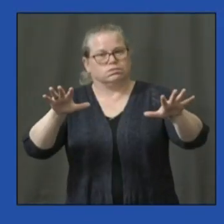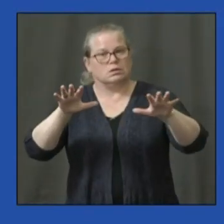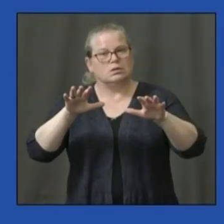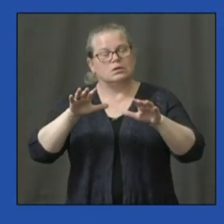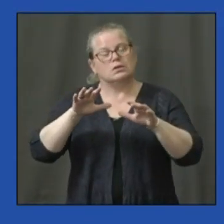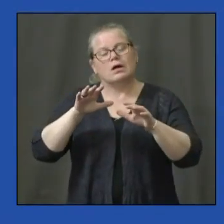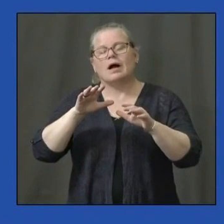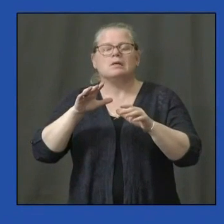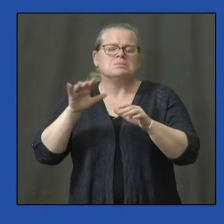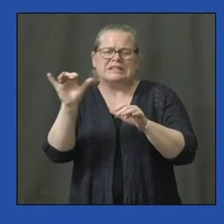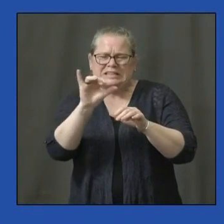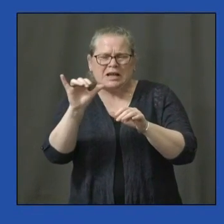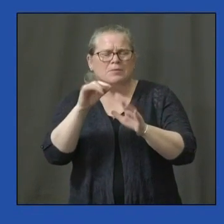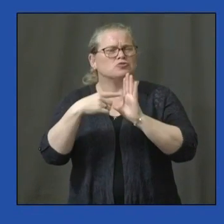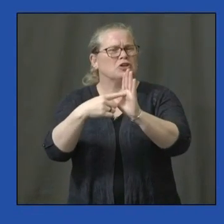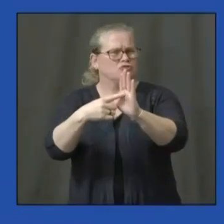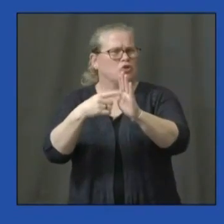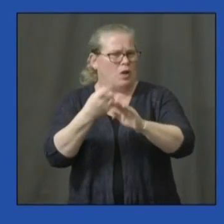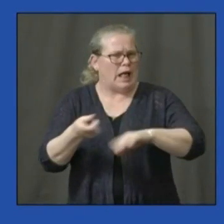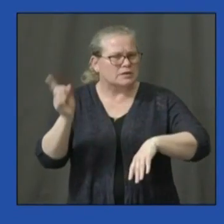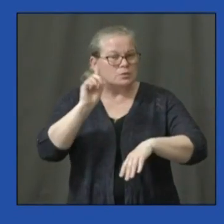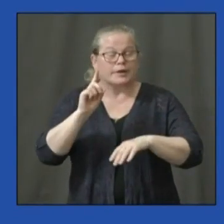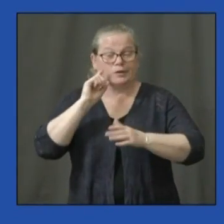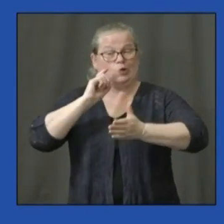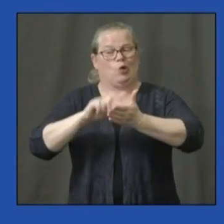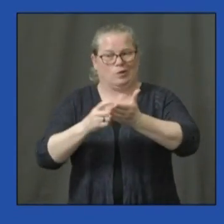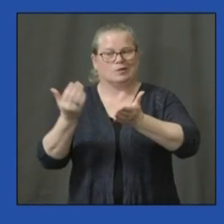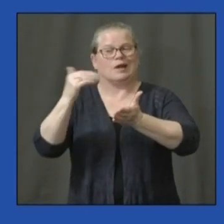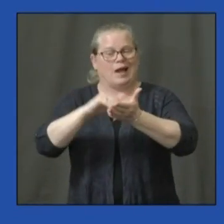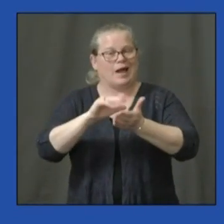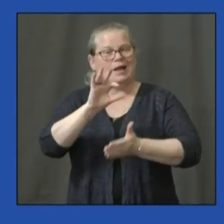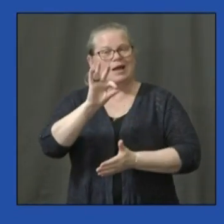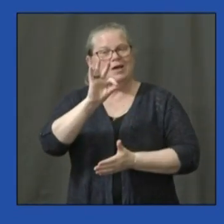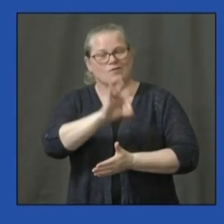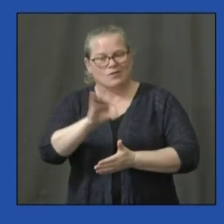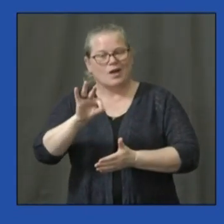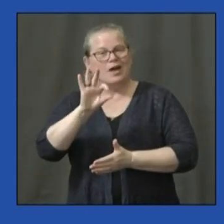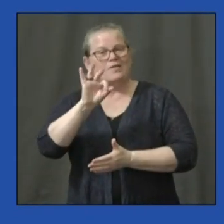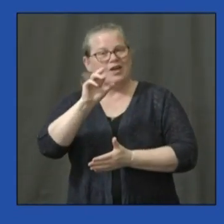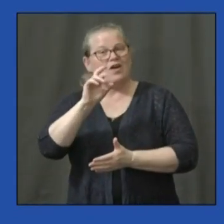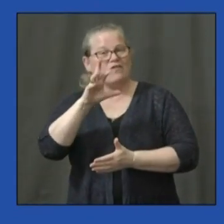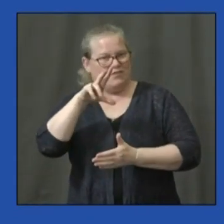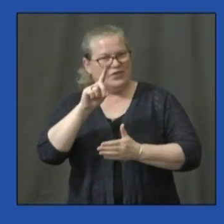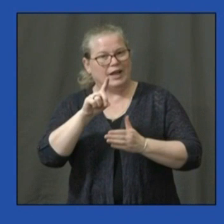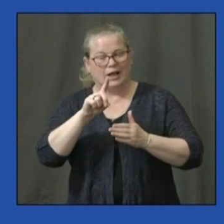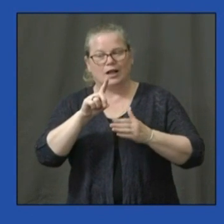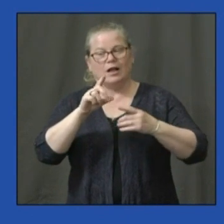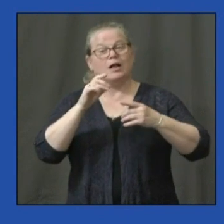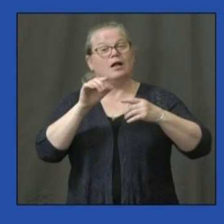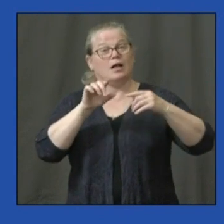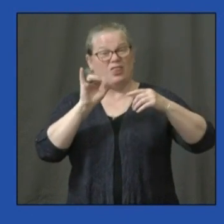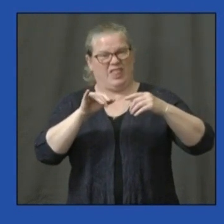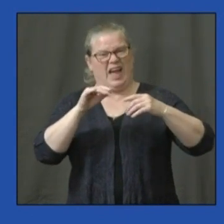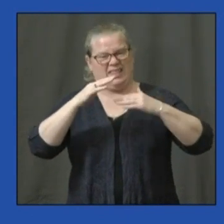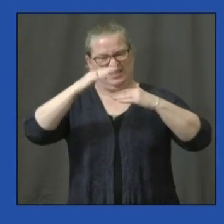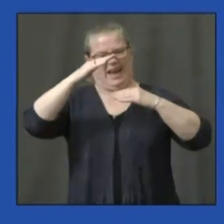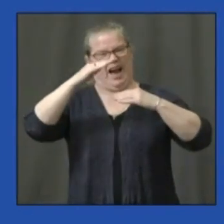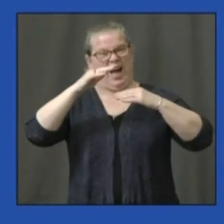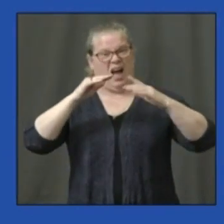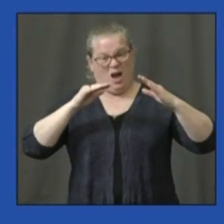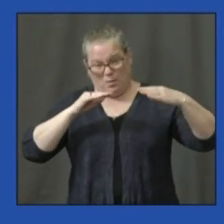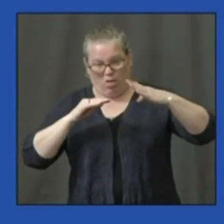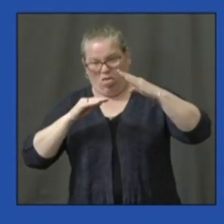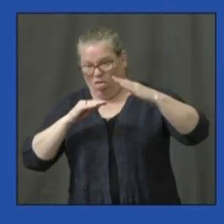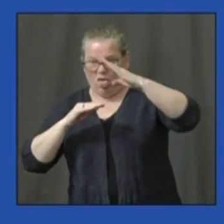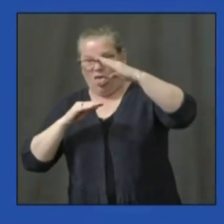were before. But again, Fairfield is ramping up, and New Haven is ramping up the most.